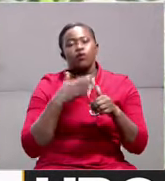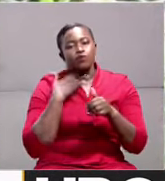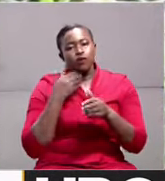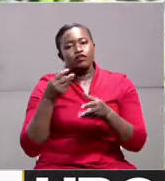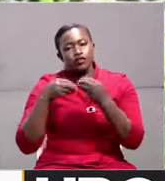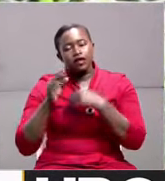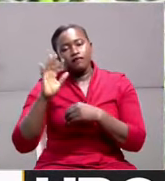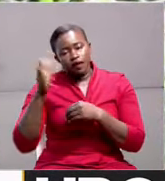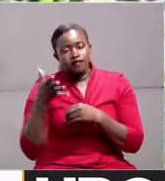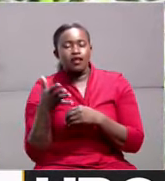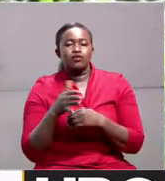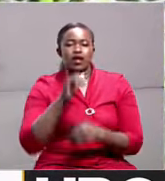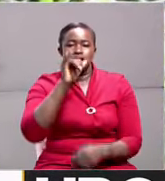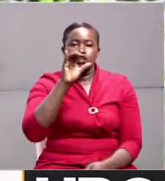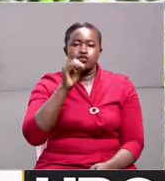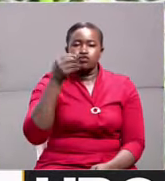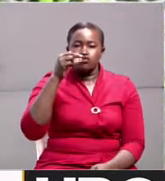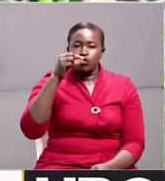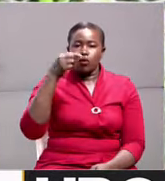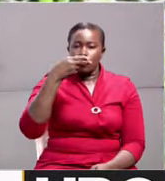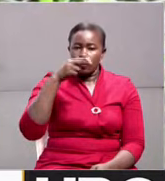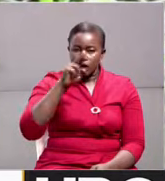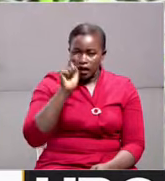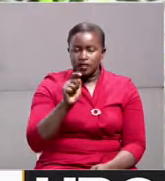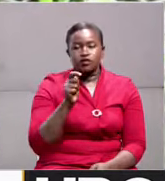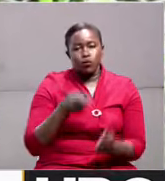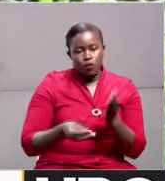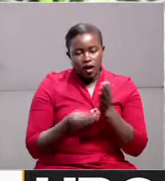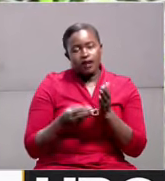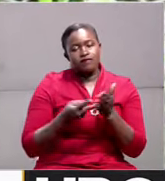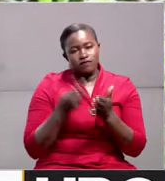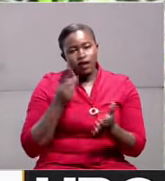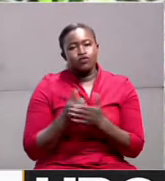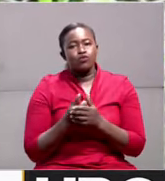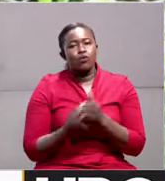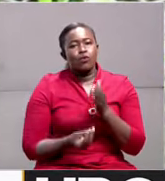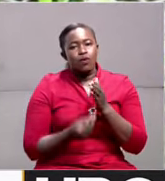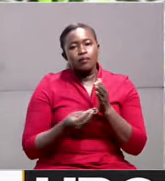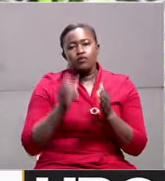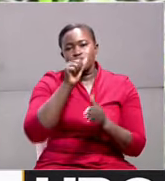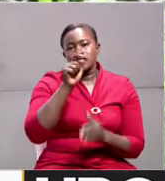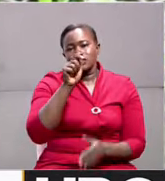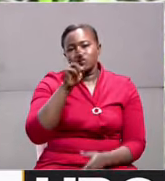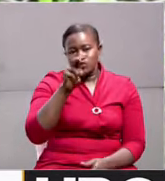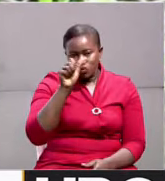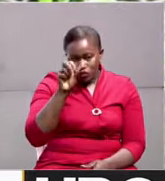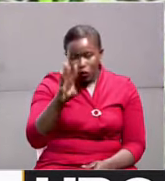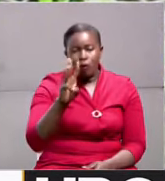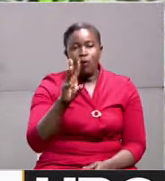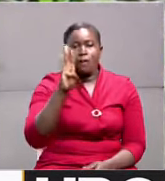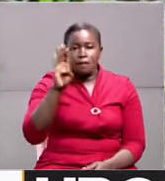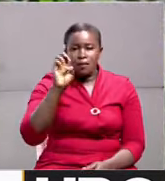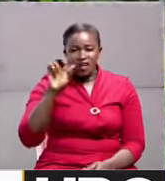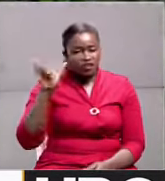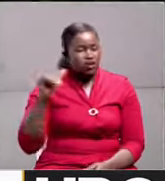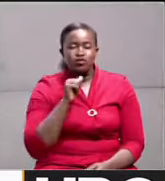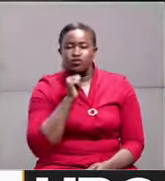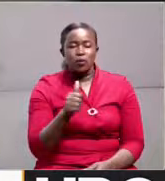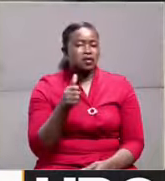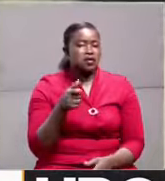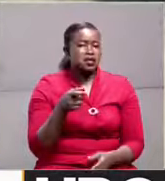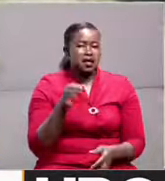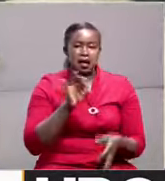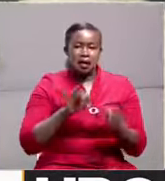at 5,000 after adding value, putting their strawberries, moreover fresh strawberries, not these chemicals you get.